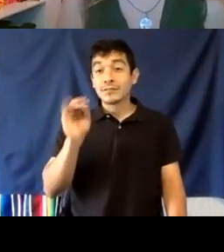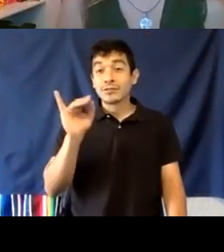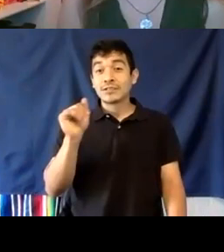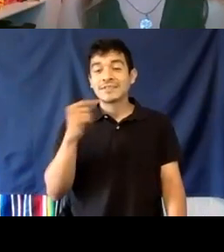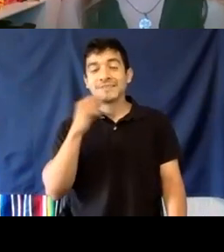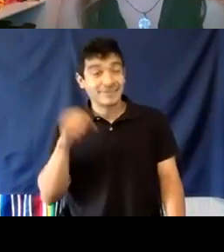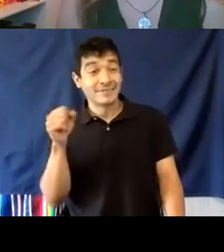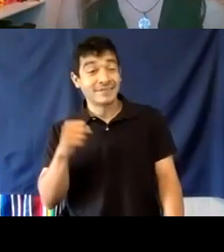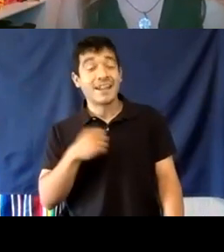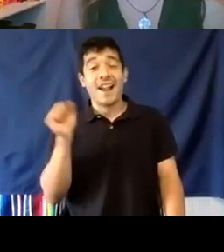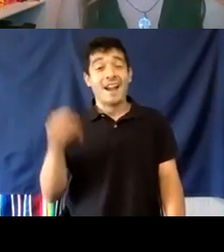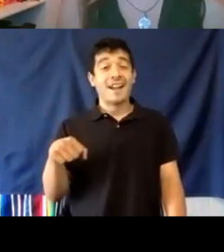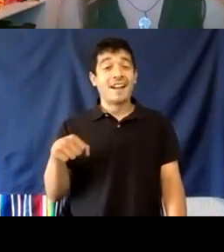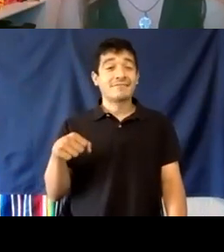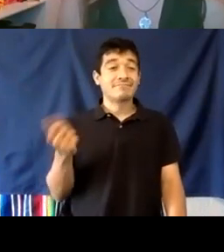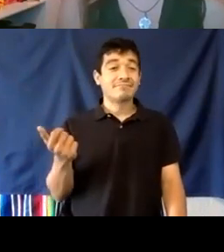I can just